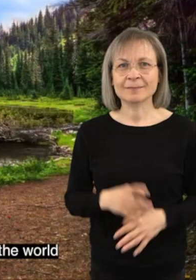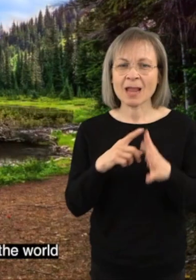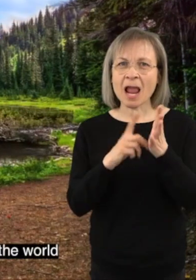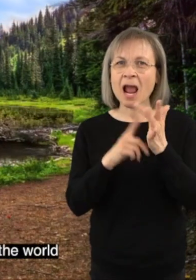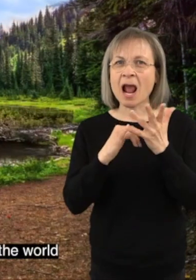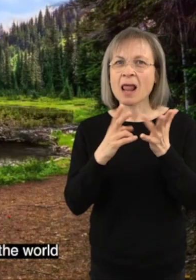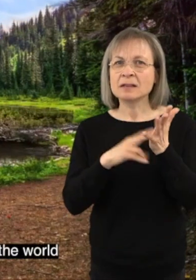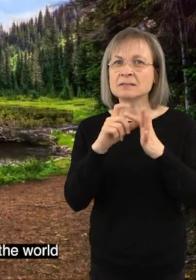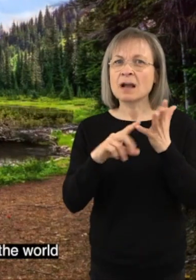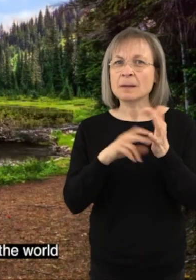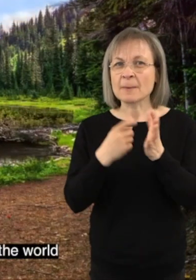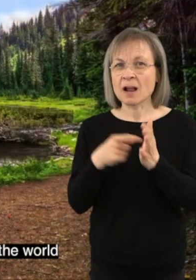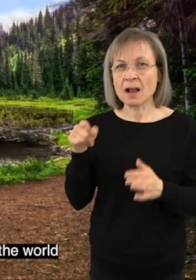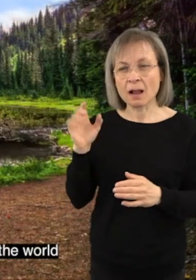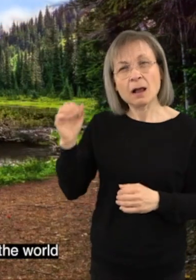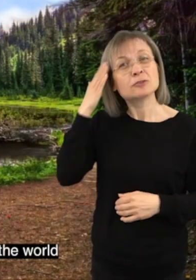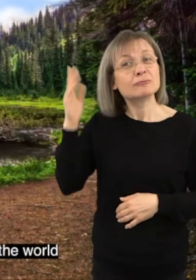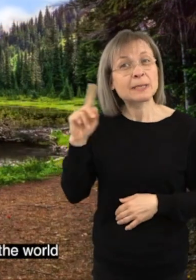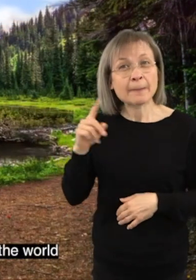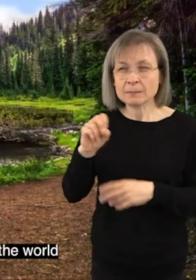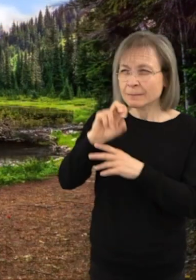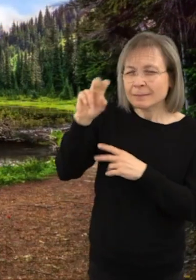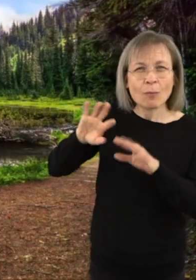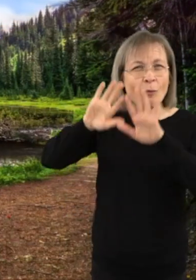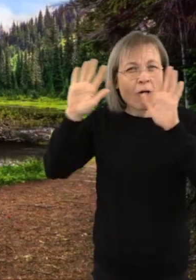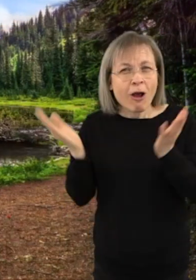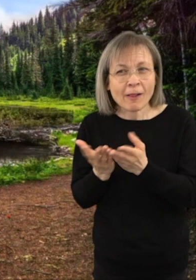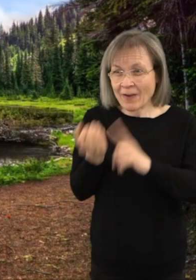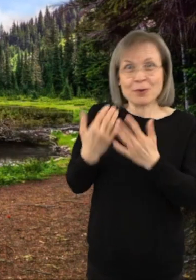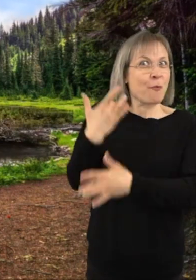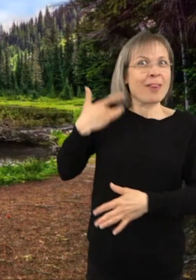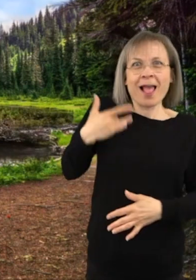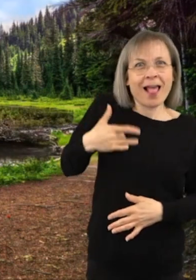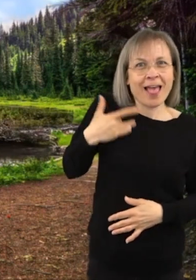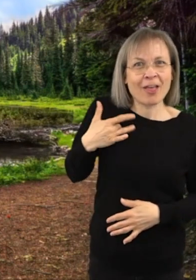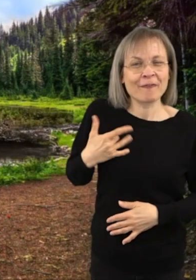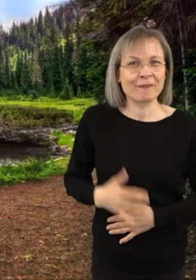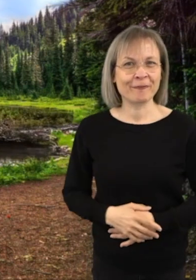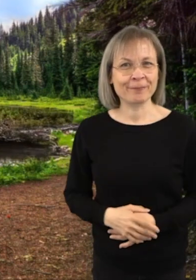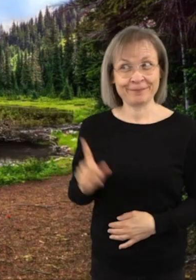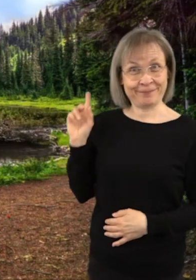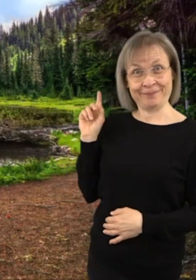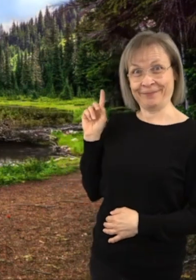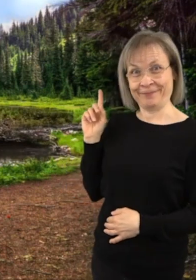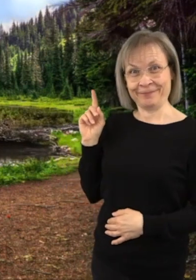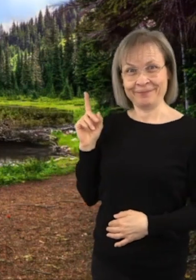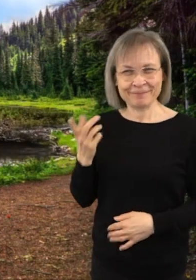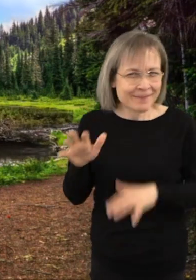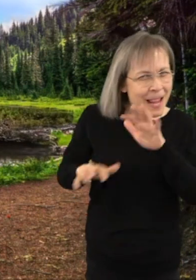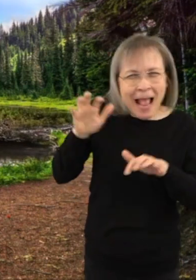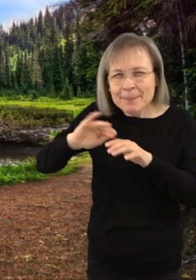For Alison Dunbar, dreams are about exploring the world and discovering a whole new life. Here she comes now.